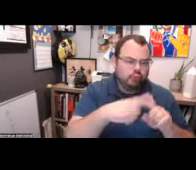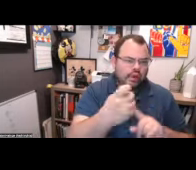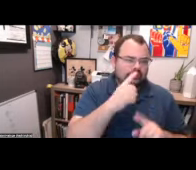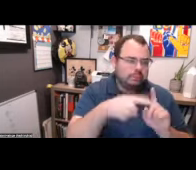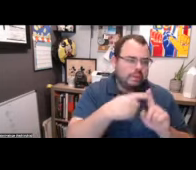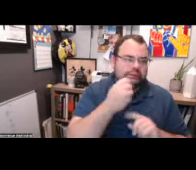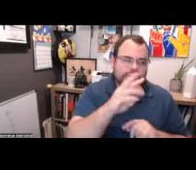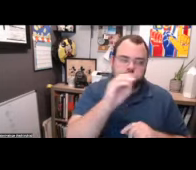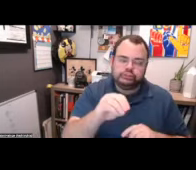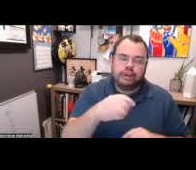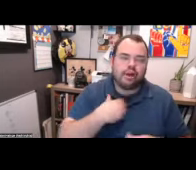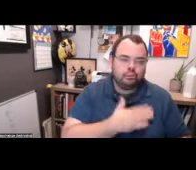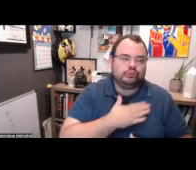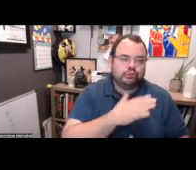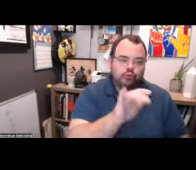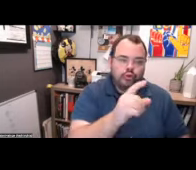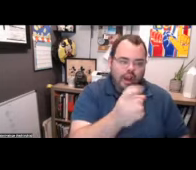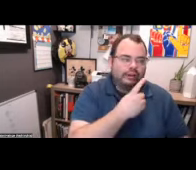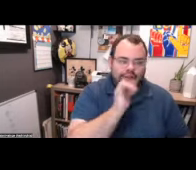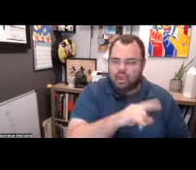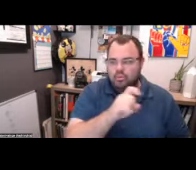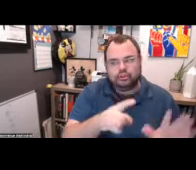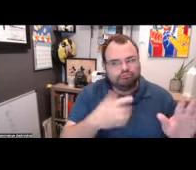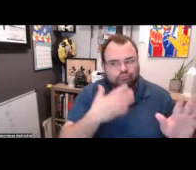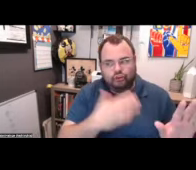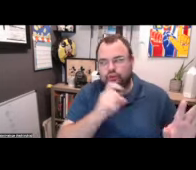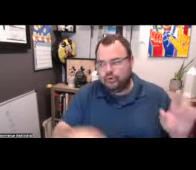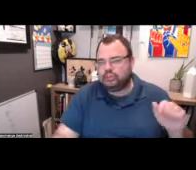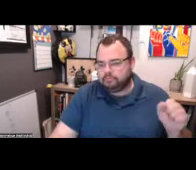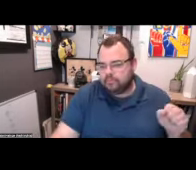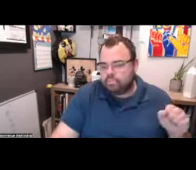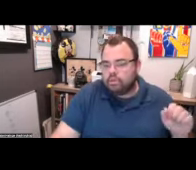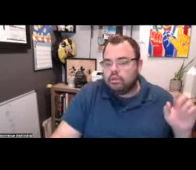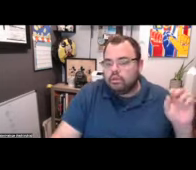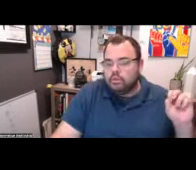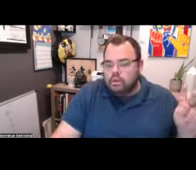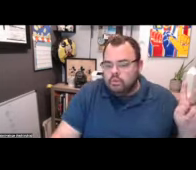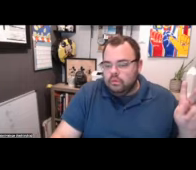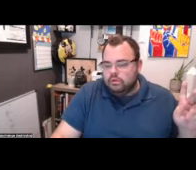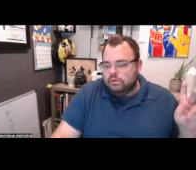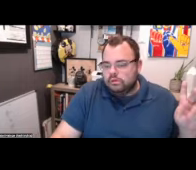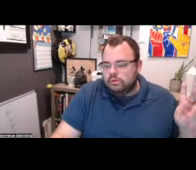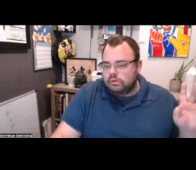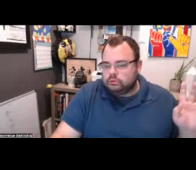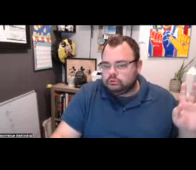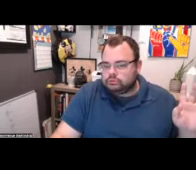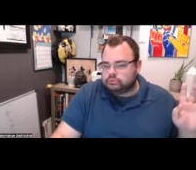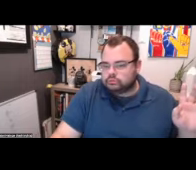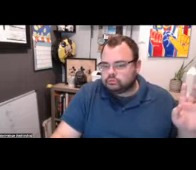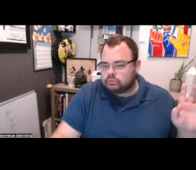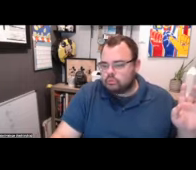And it's a very good question about that. I really appreciate you asking me a question about that percentage, that 16%.